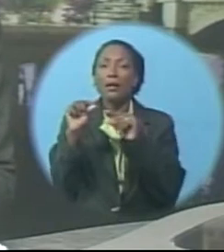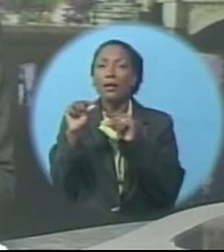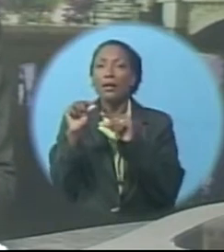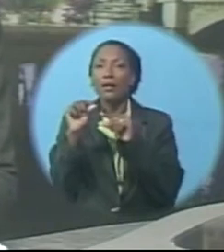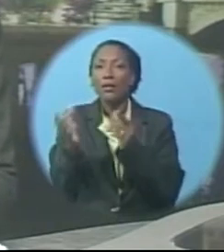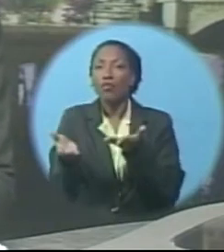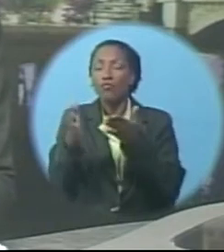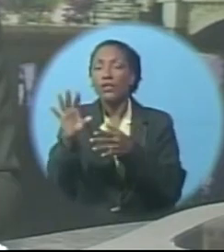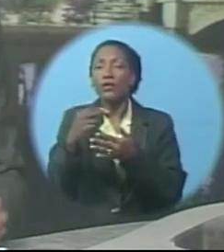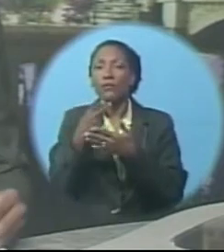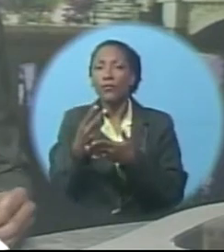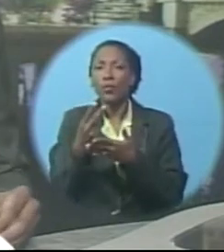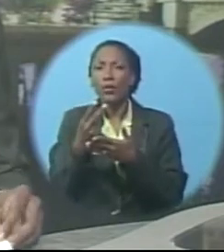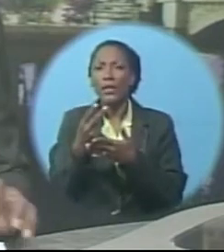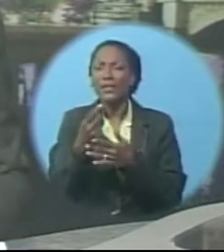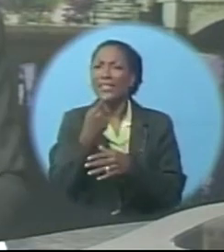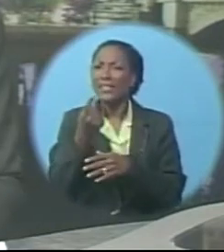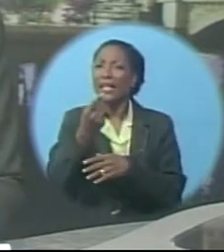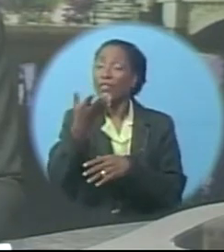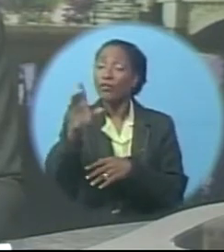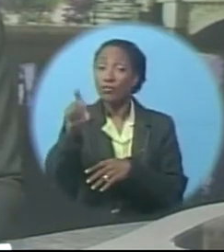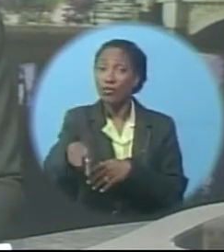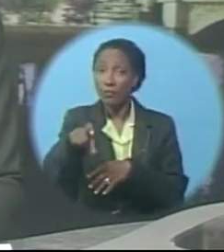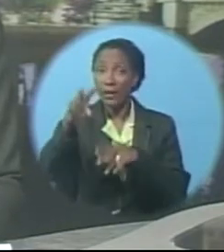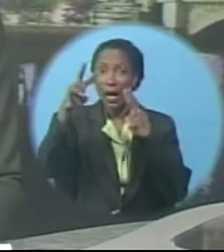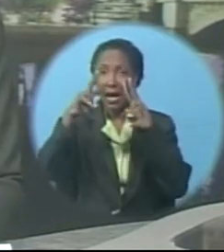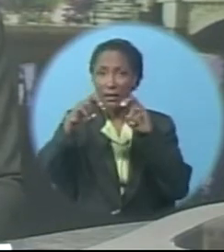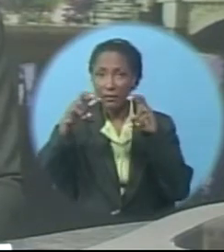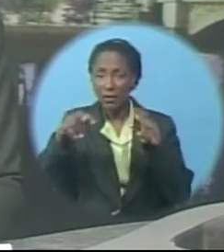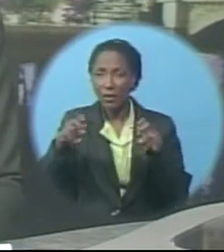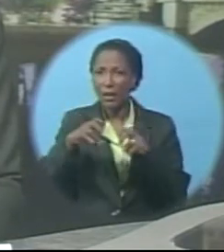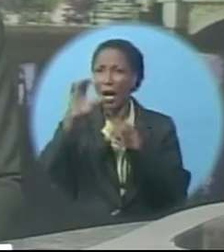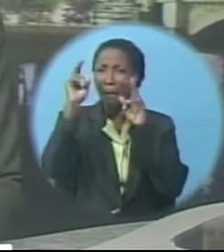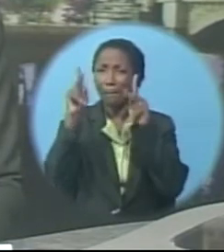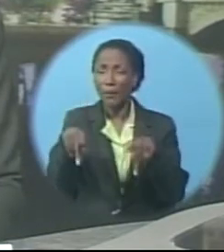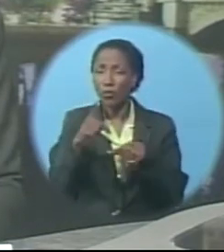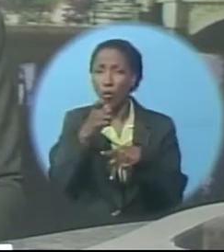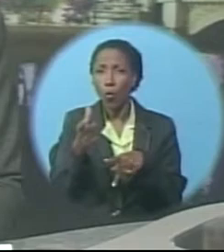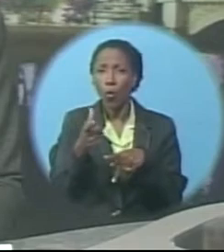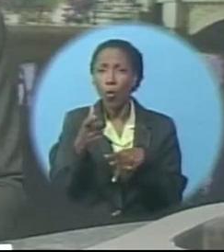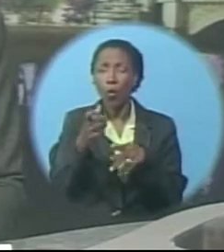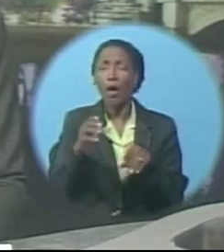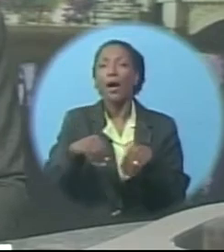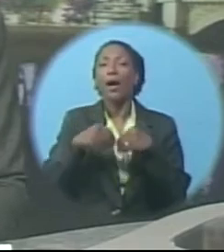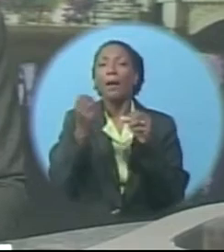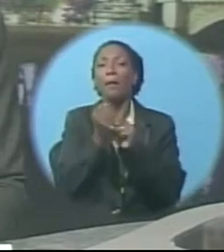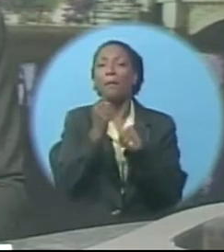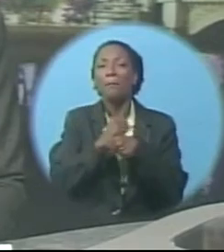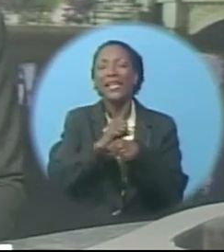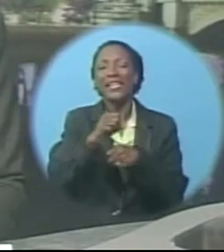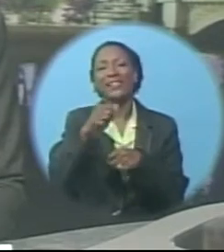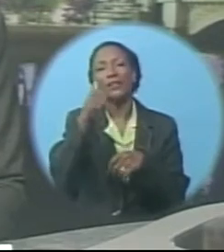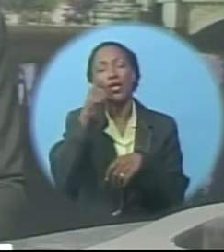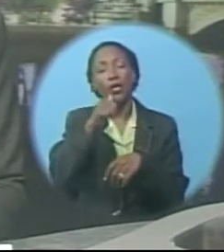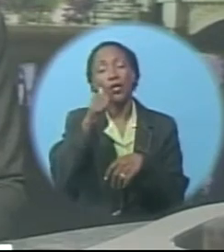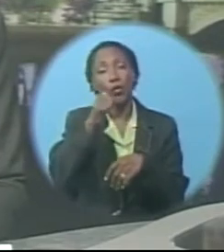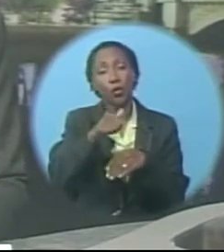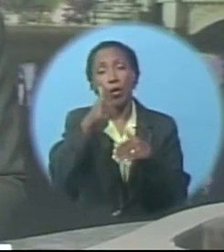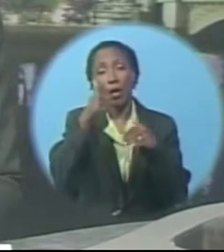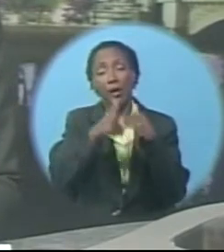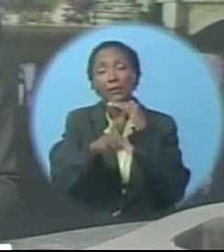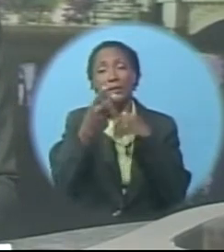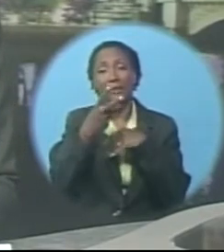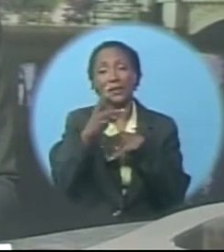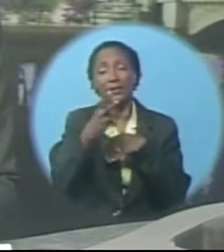an investigation into the individual who has twice impregnated a juvenile under the age of 16, who happens to be a ward of the